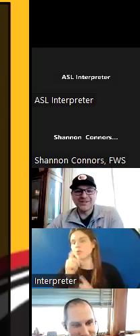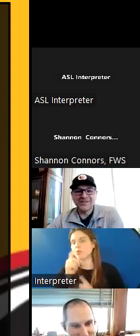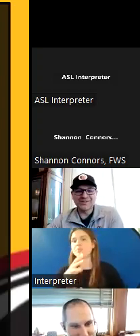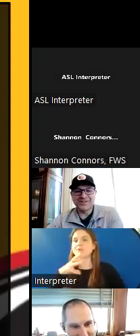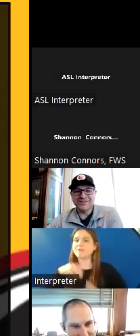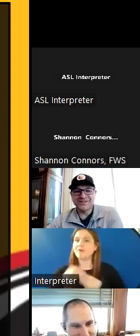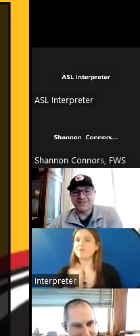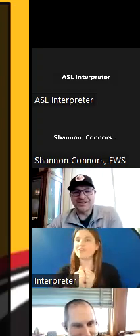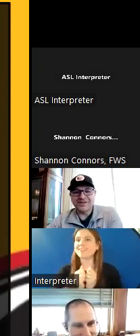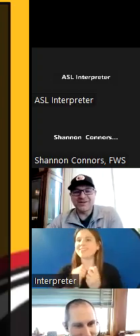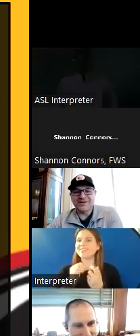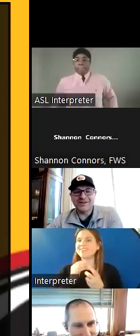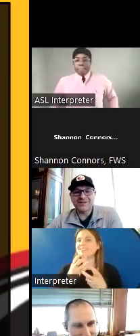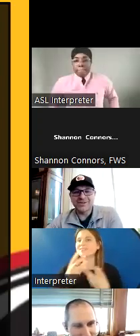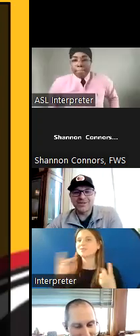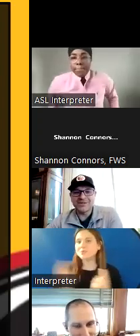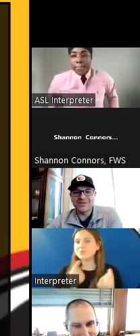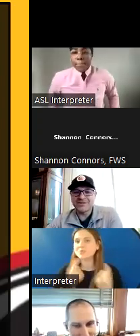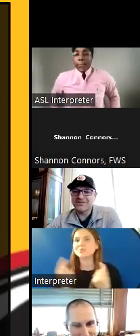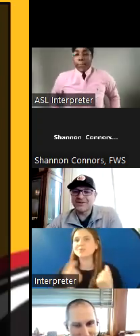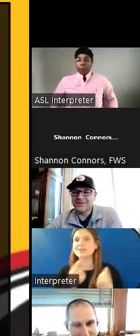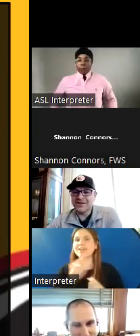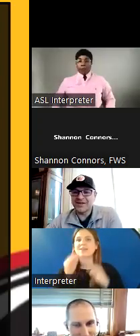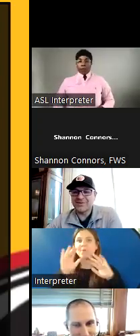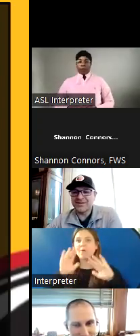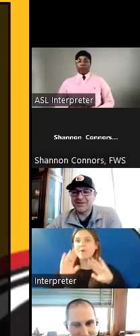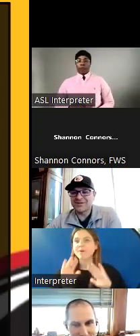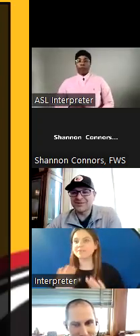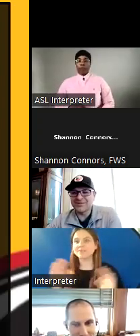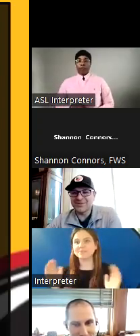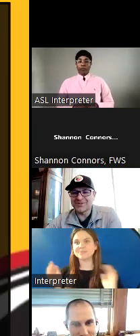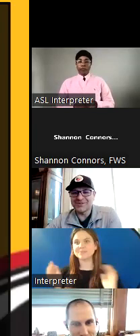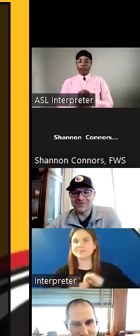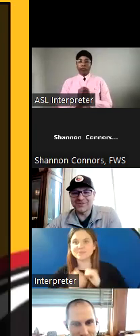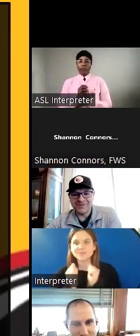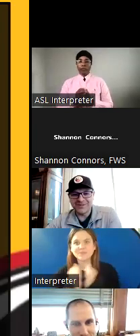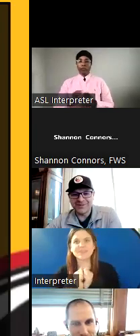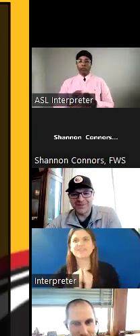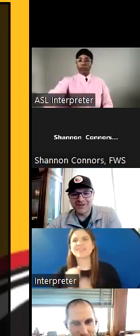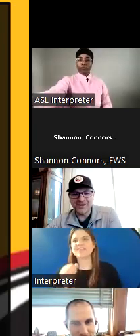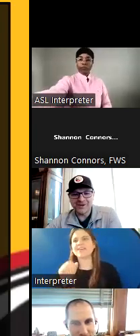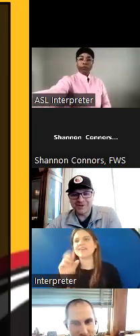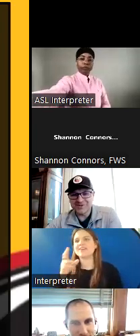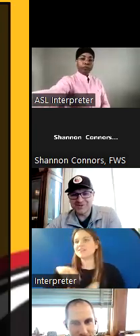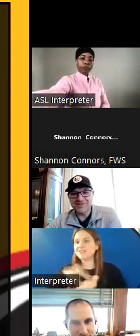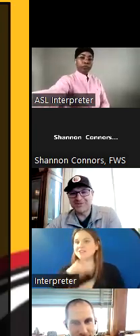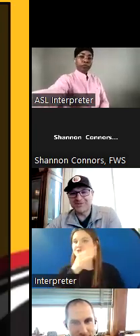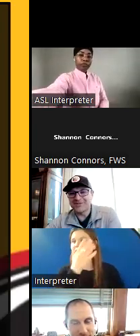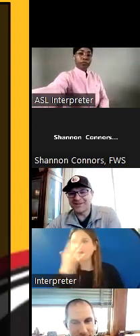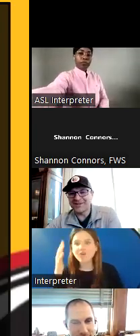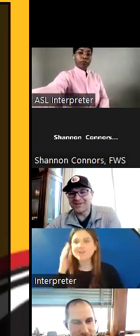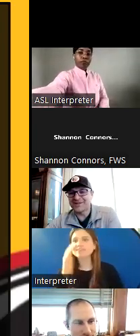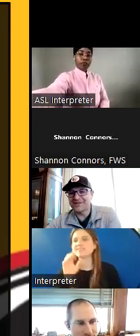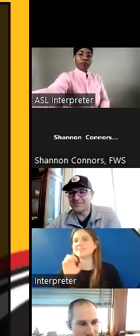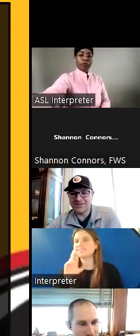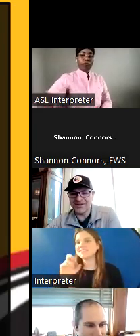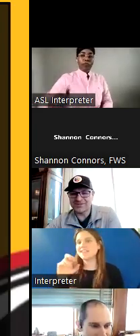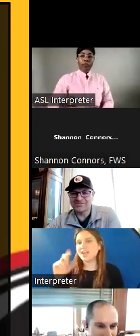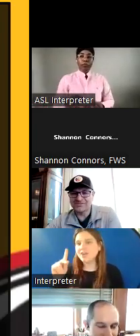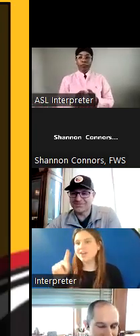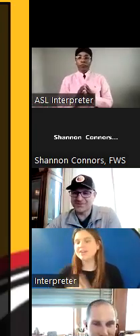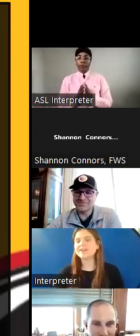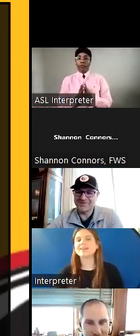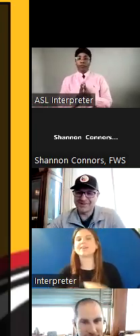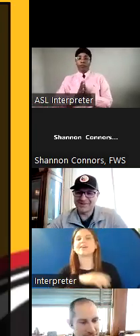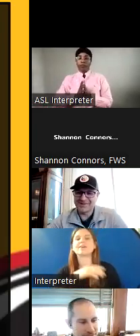us, as well as our awesome partners with the Hiawatha National Forest, including Eric Kopitsky, Brenda Dale, and Paul